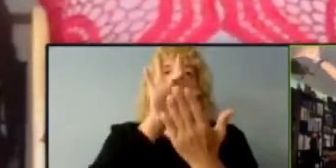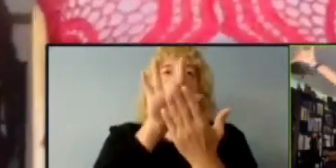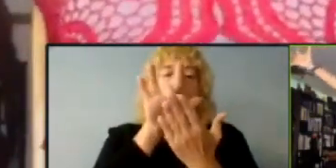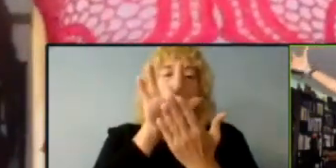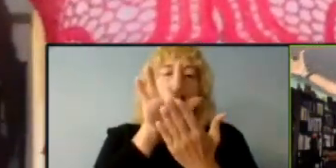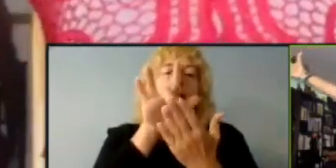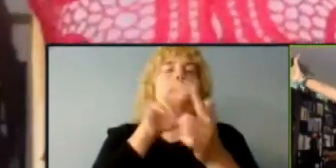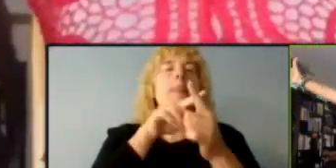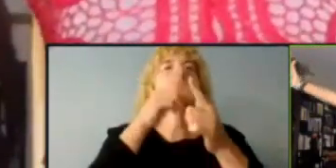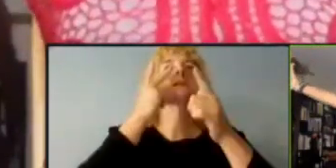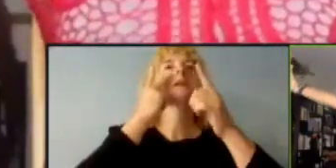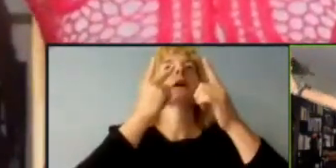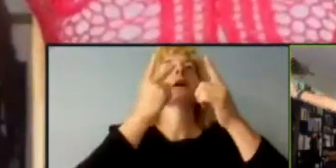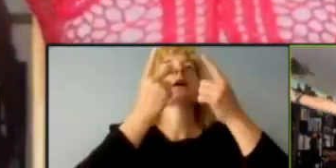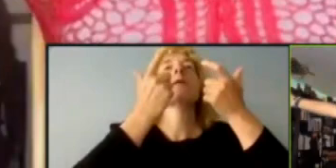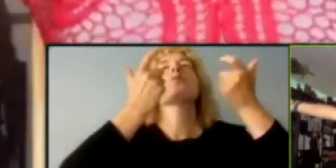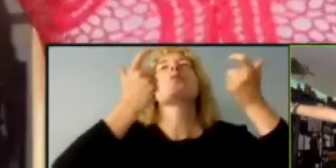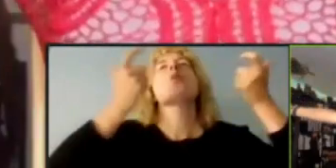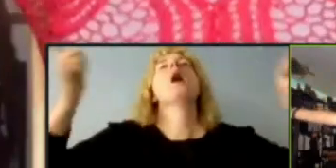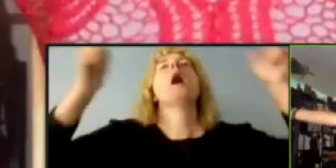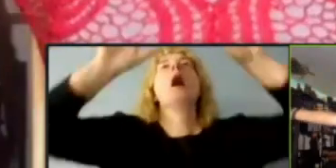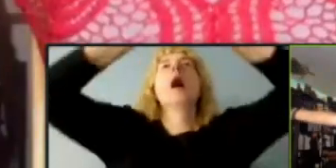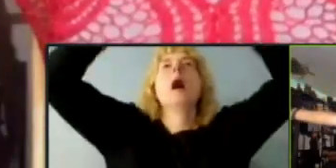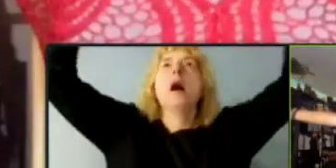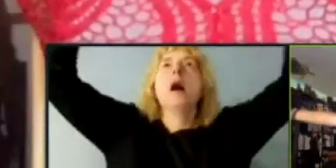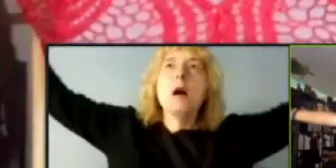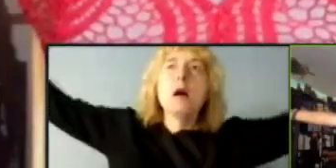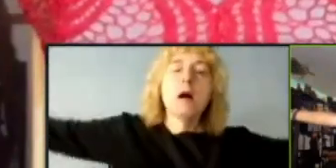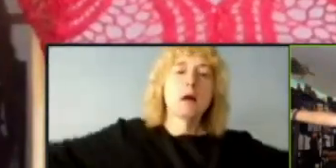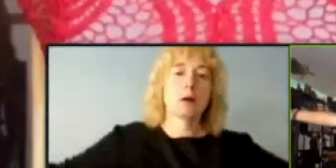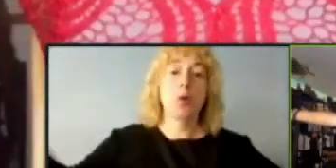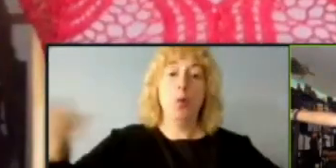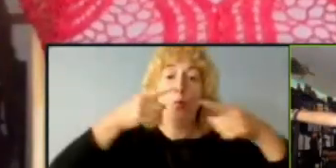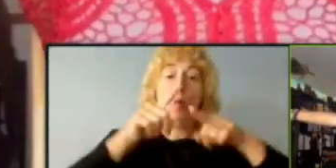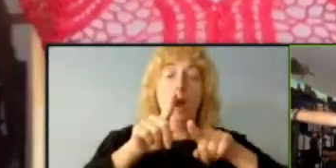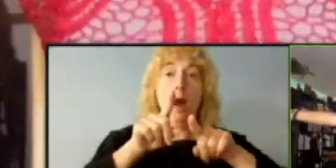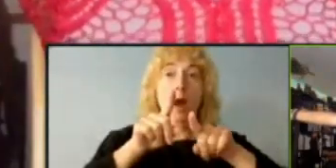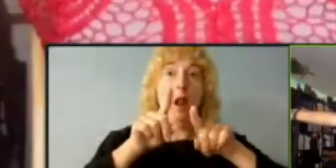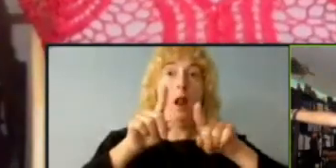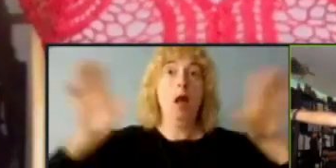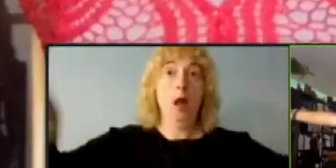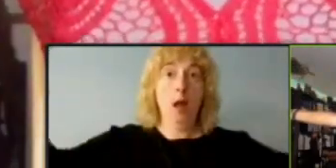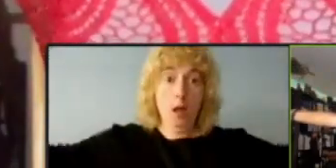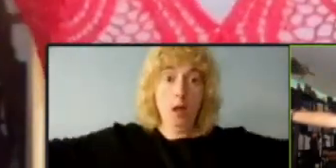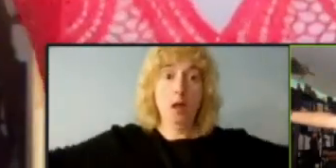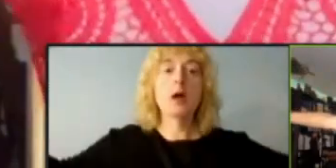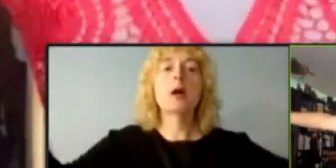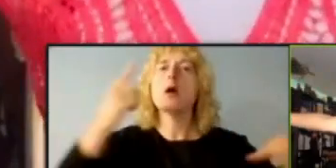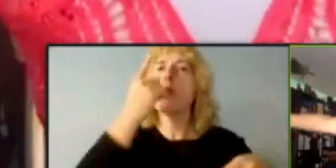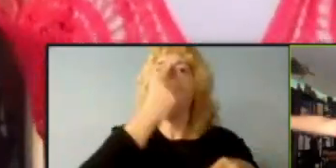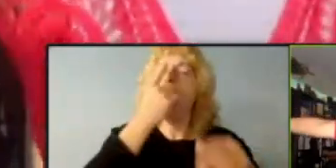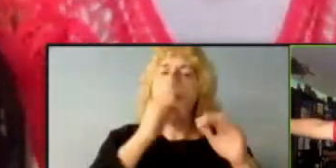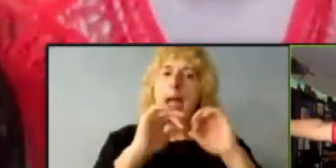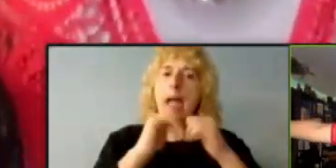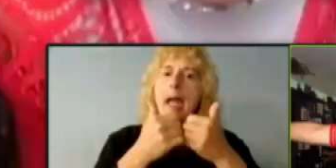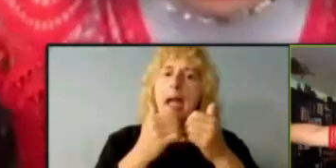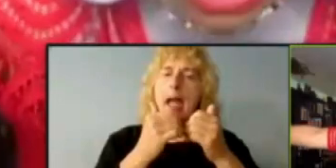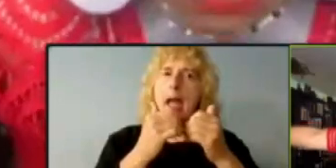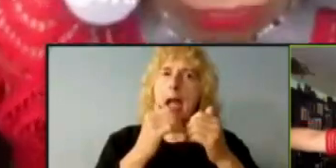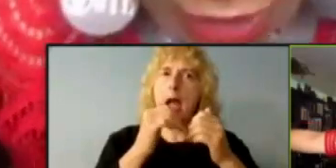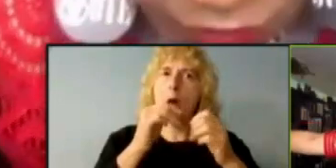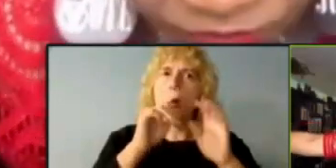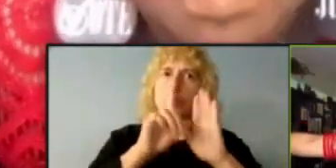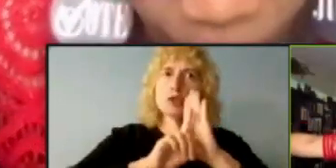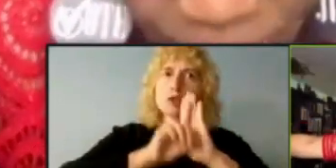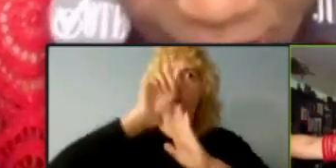wide our mountain is. And now while your arms are wide, I wonder How tall? How far down? Can you see